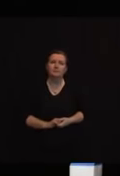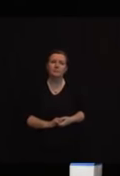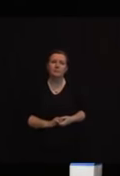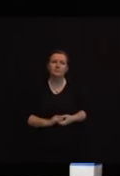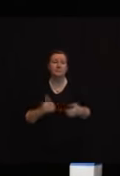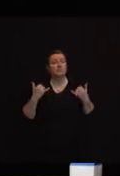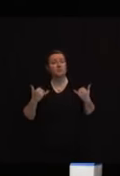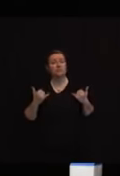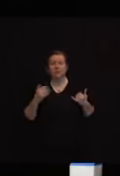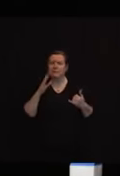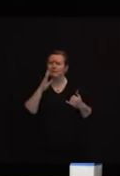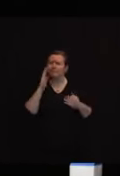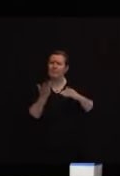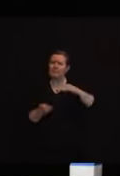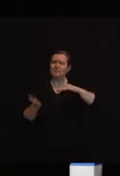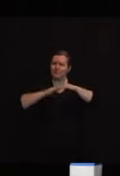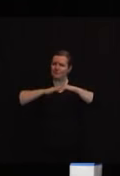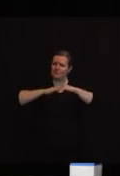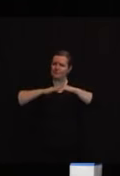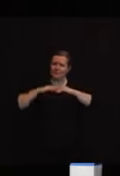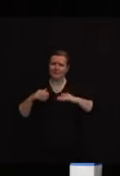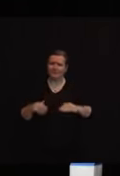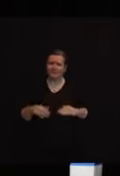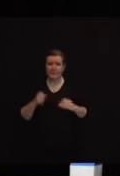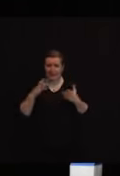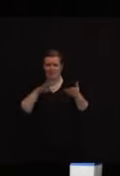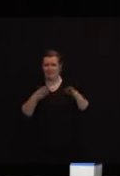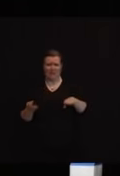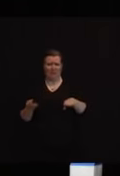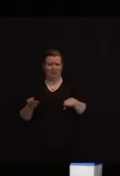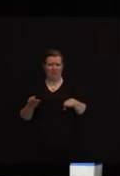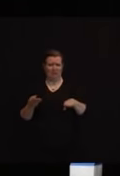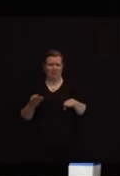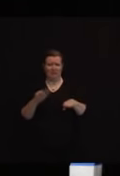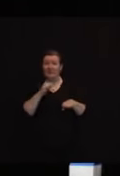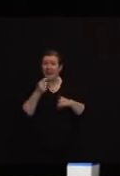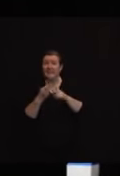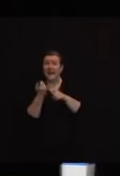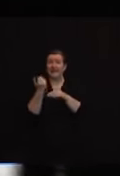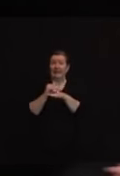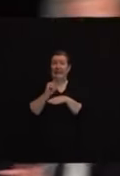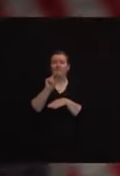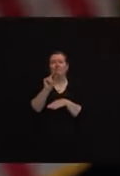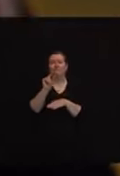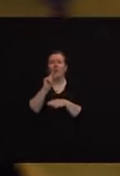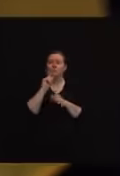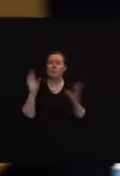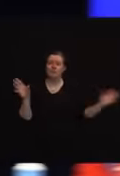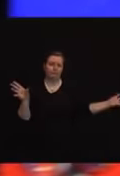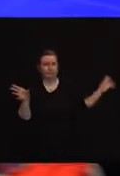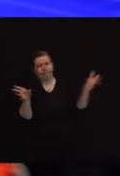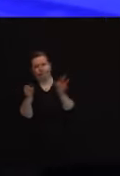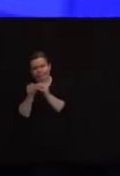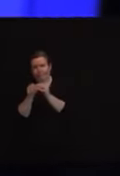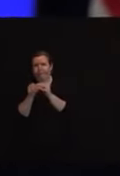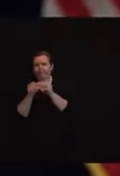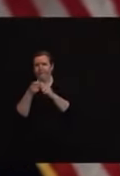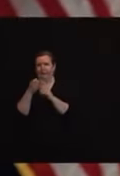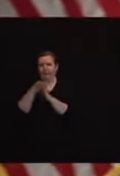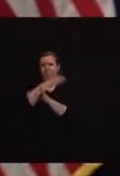due to essentially catching up with some of that data that's coming in. It's also, at least, an unusual jump for this time of the